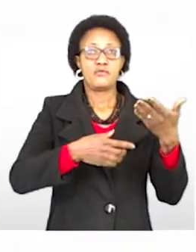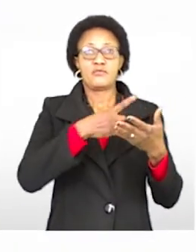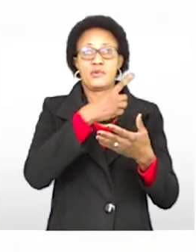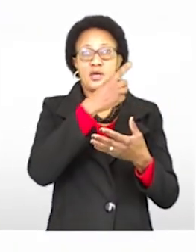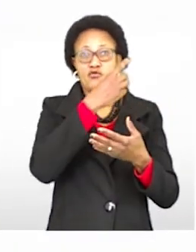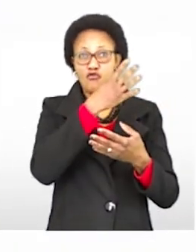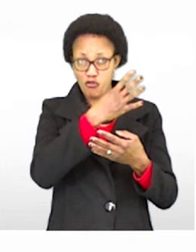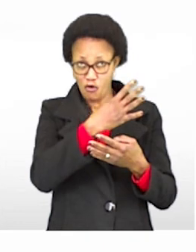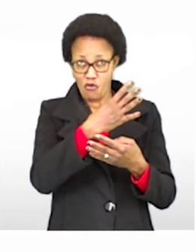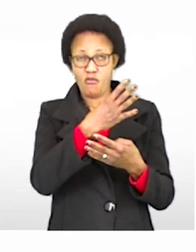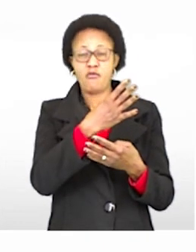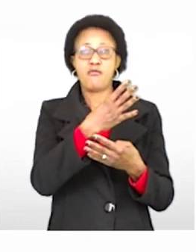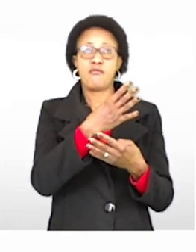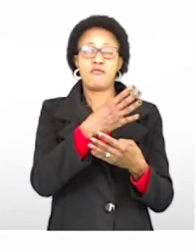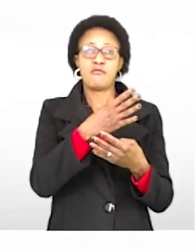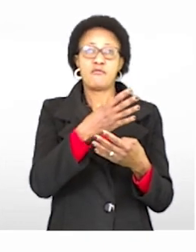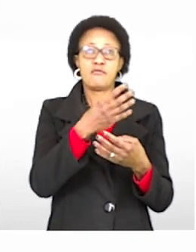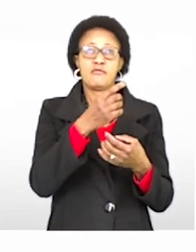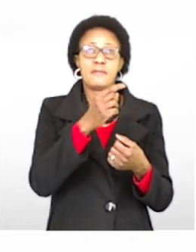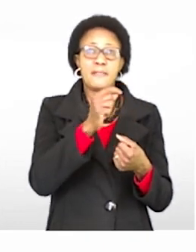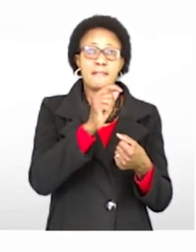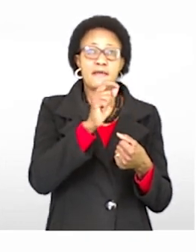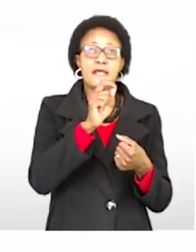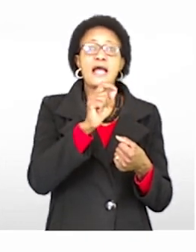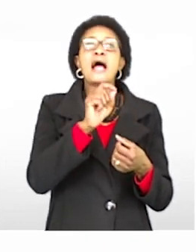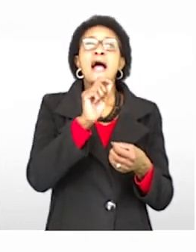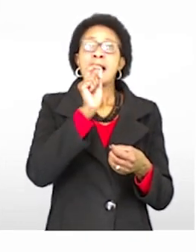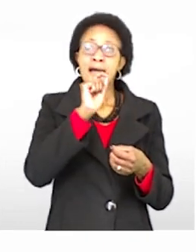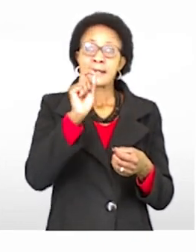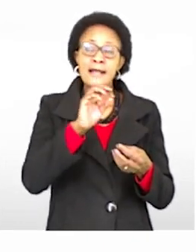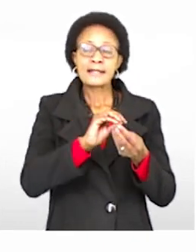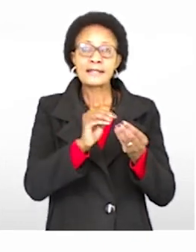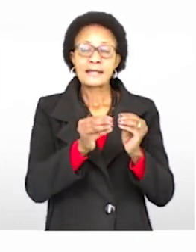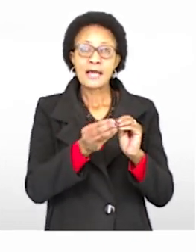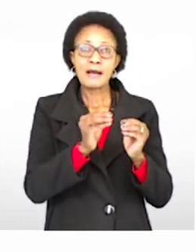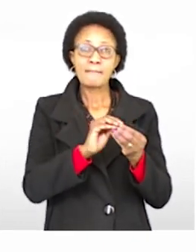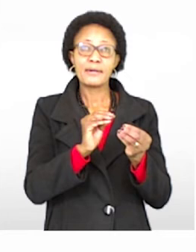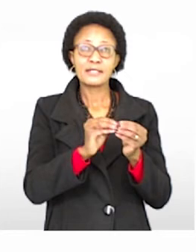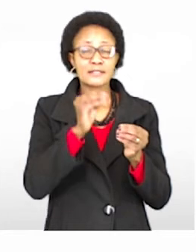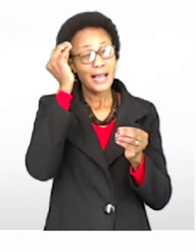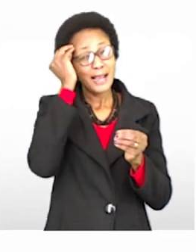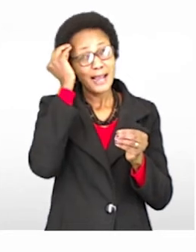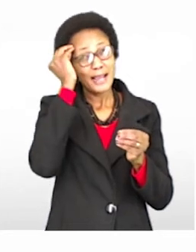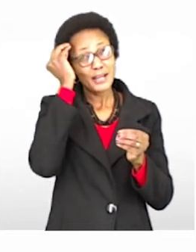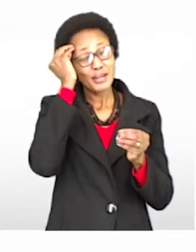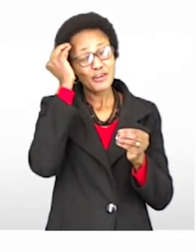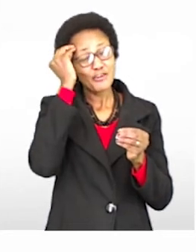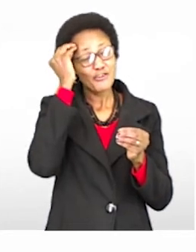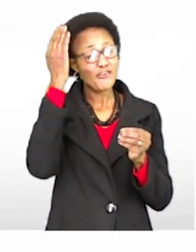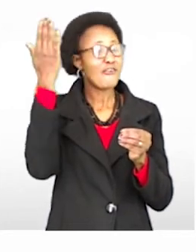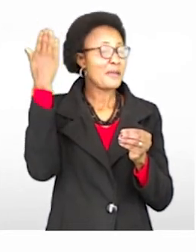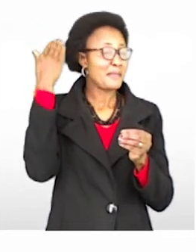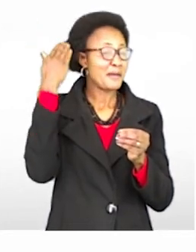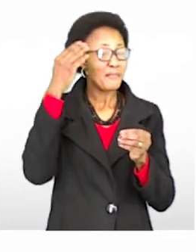On page 4, it's asking you to write the numbers. Now, I know you have been doing the numbers with the other